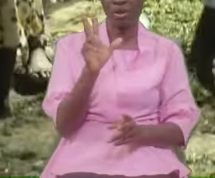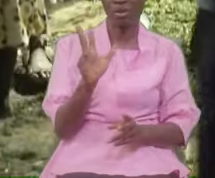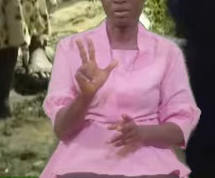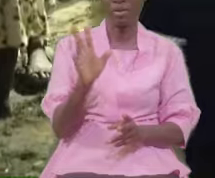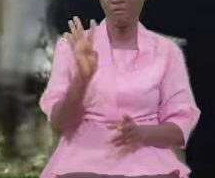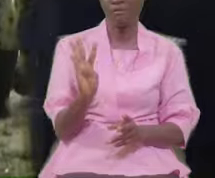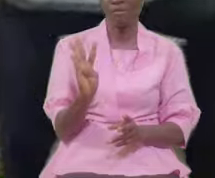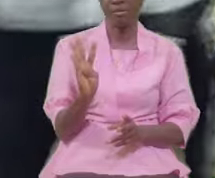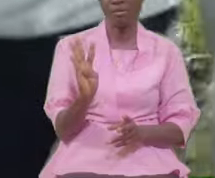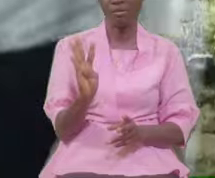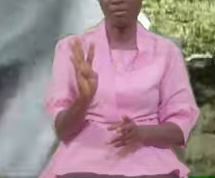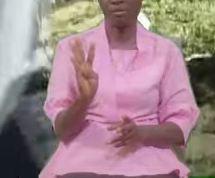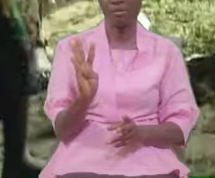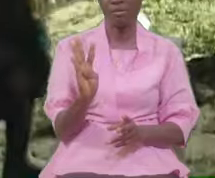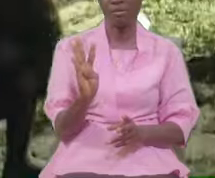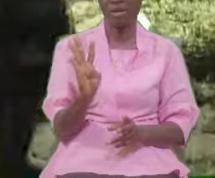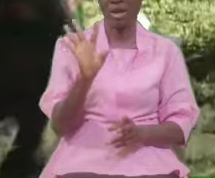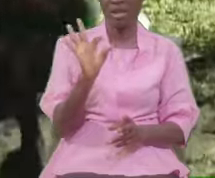234 91